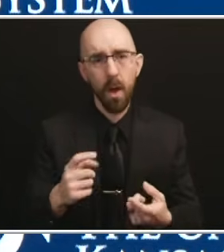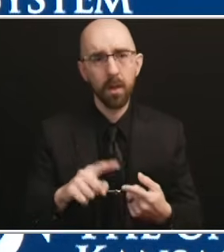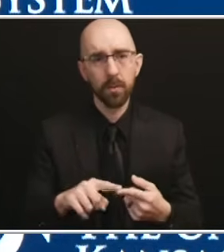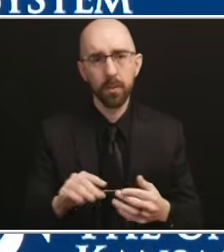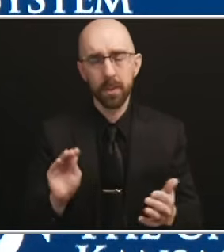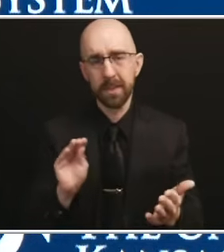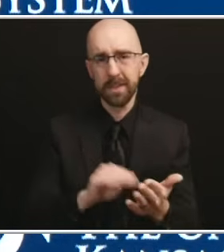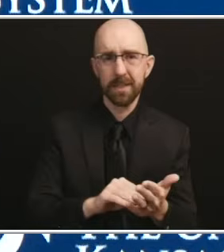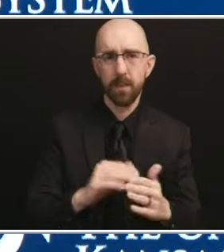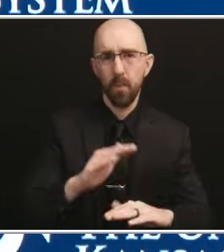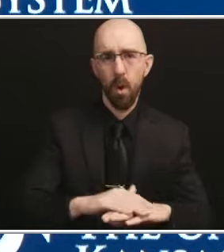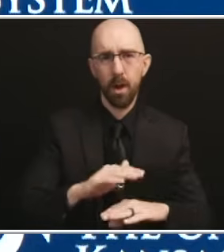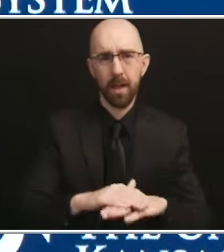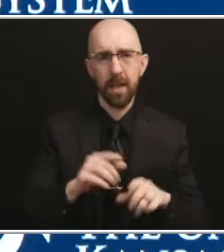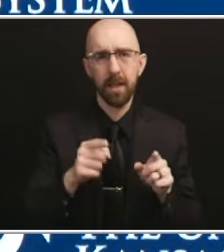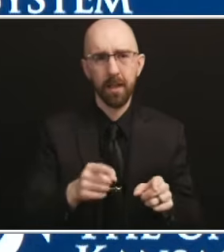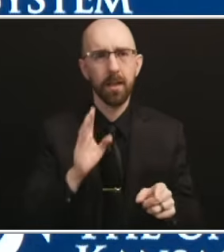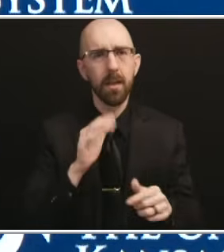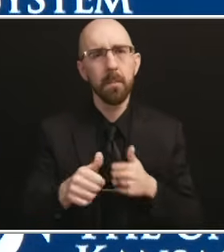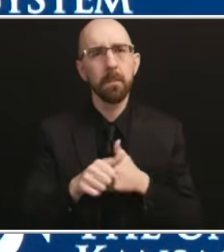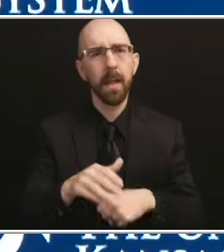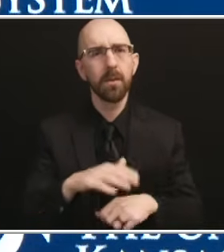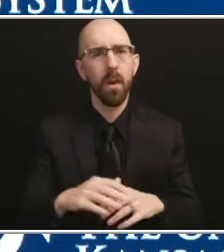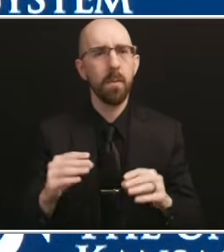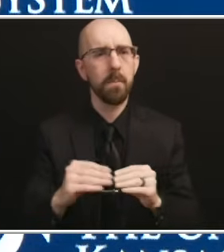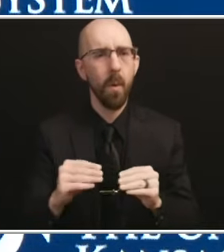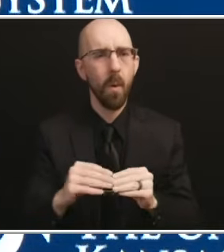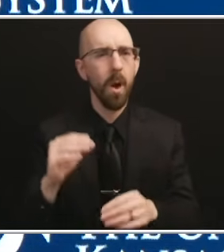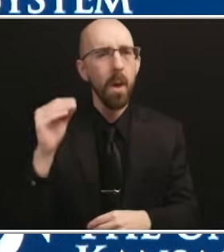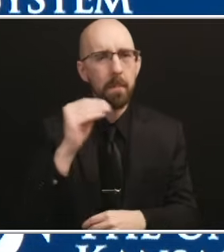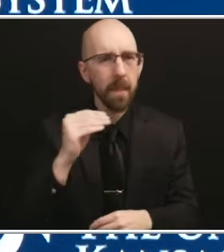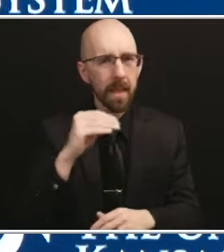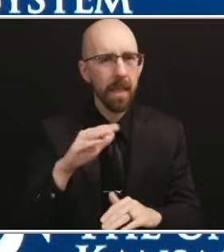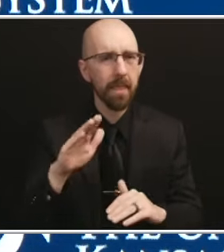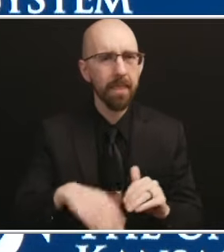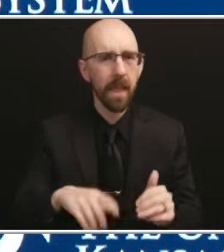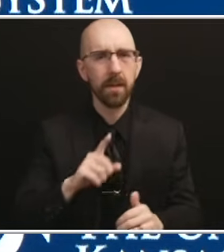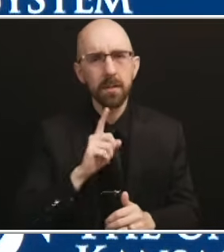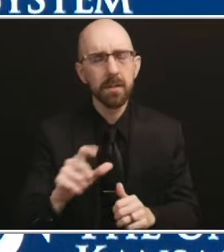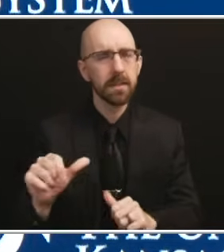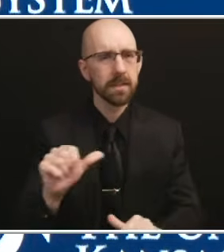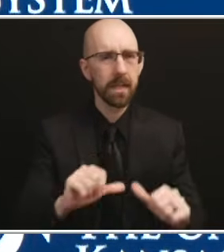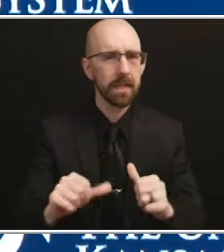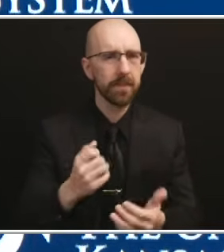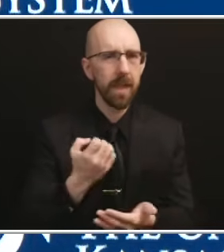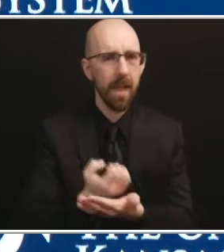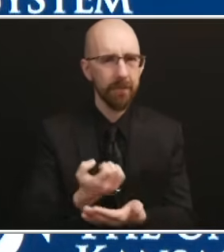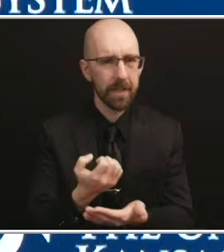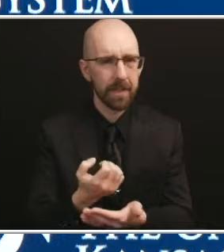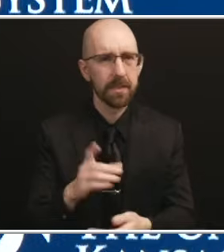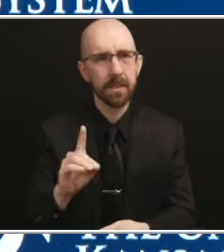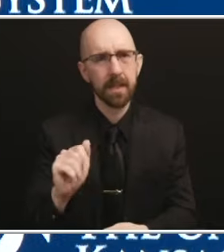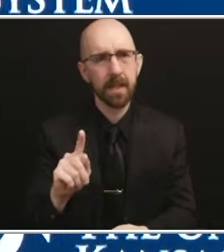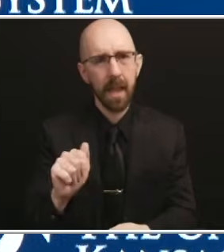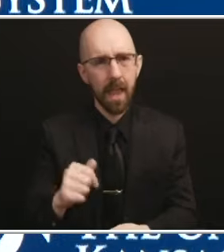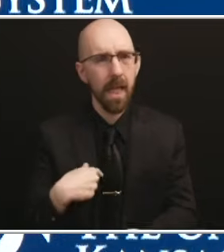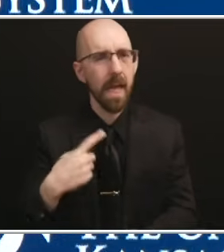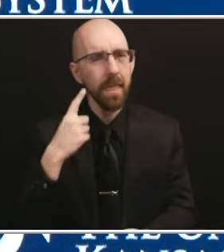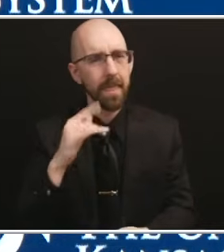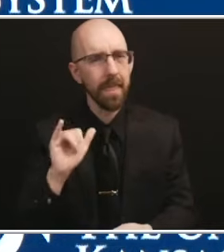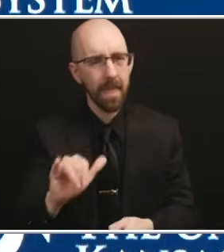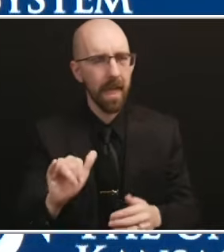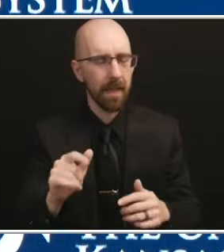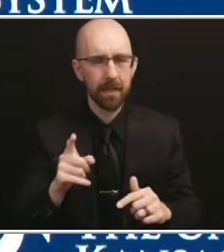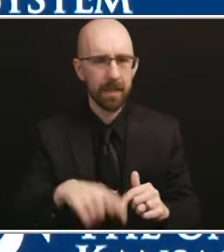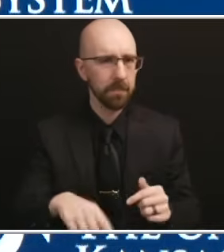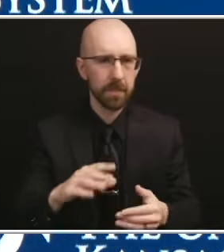warning would be based on more of opinion rather than true scientific evidence and data. I think that cannot be understated. Although